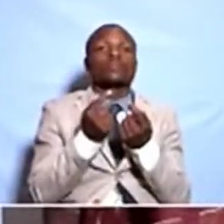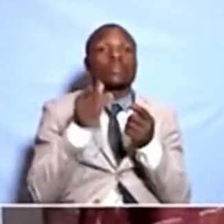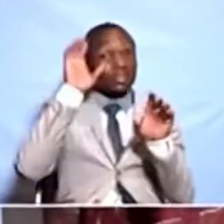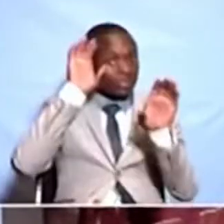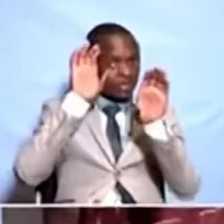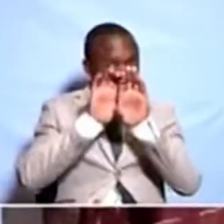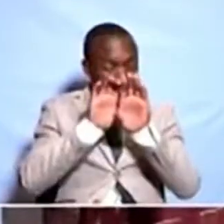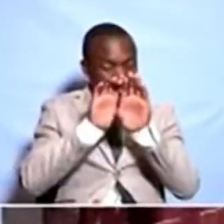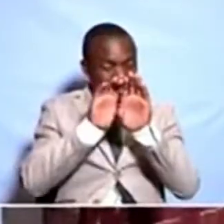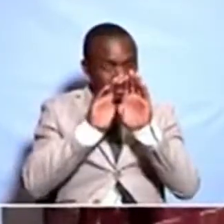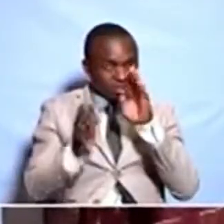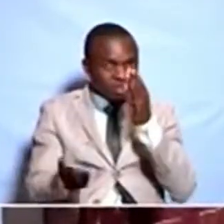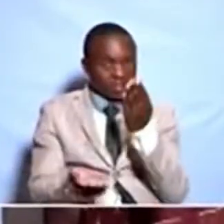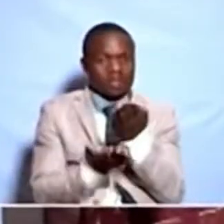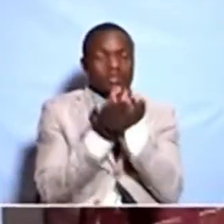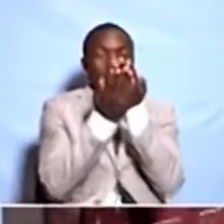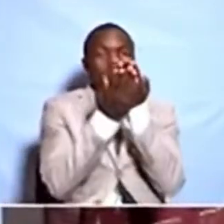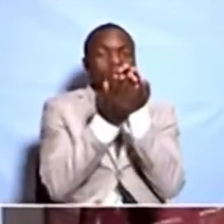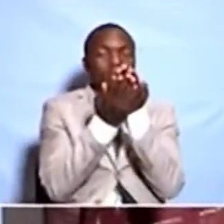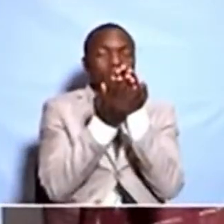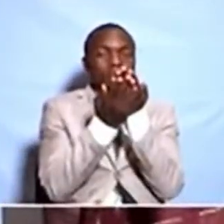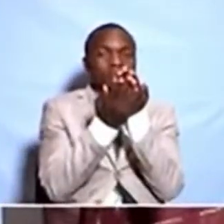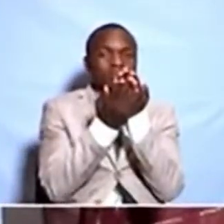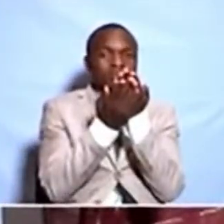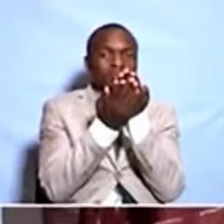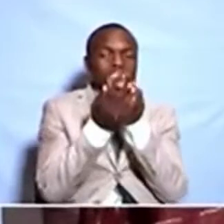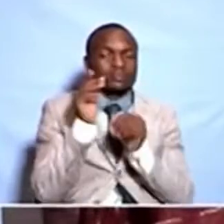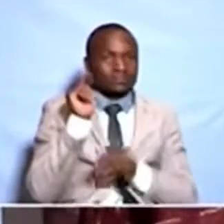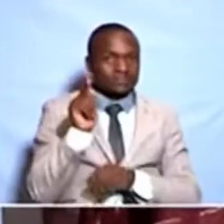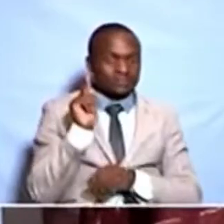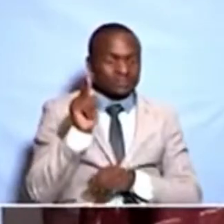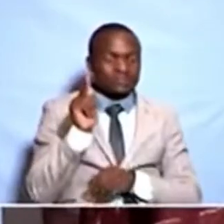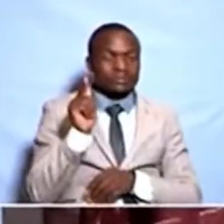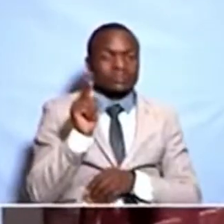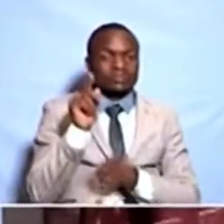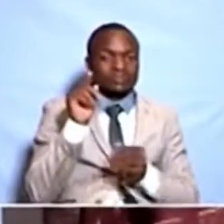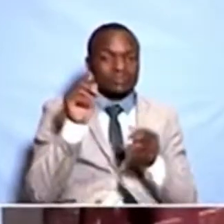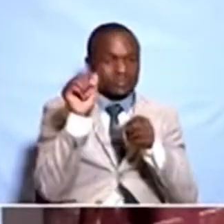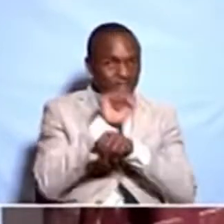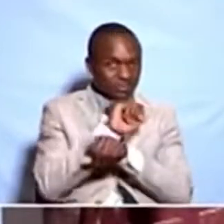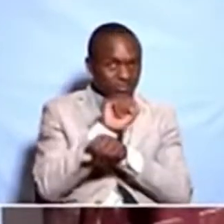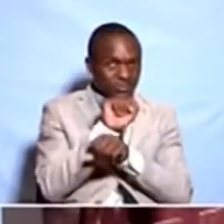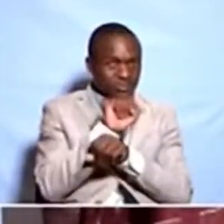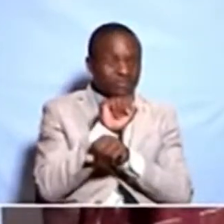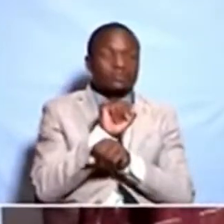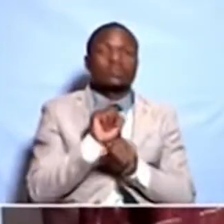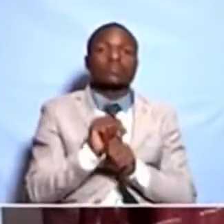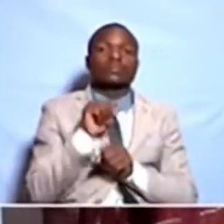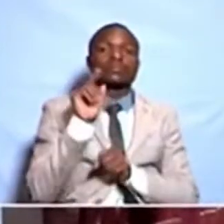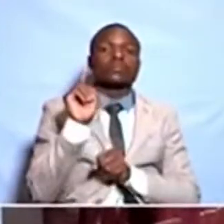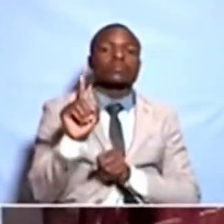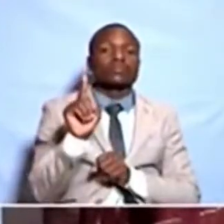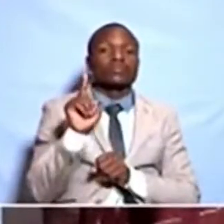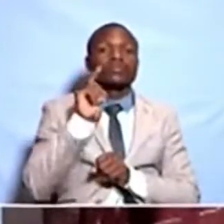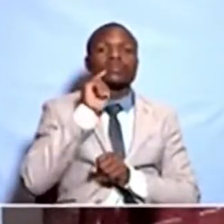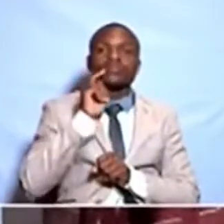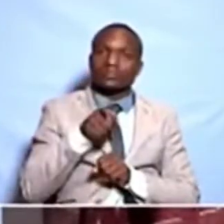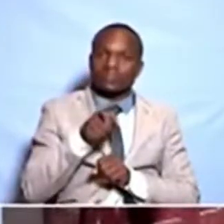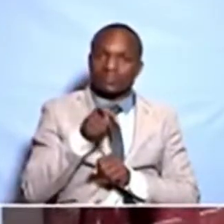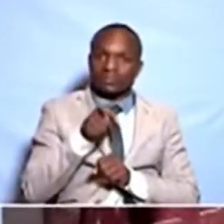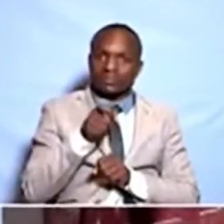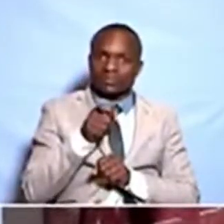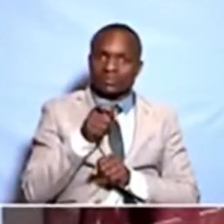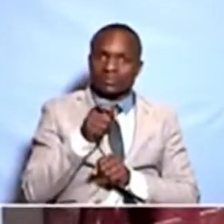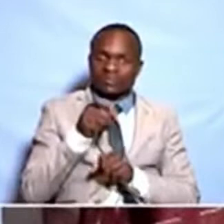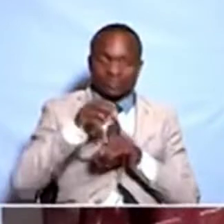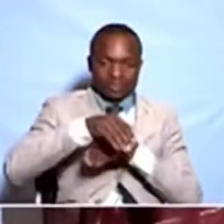that are attached to such a vehicle. One, it has to be